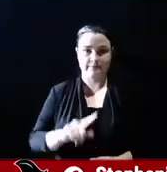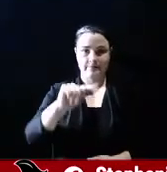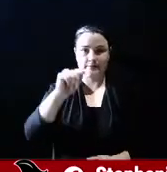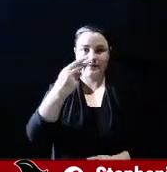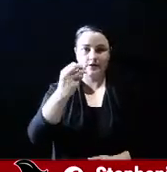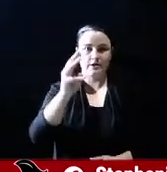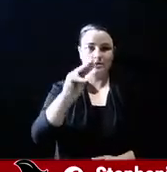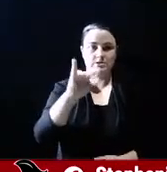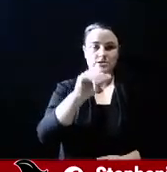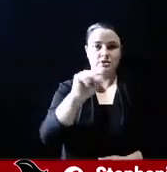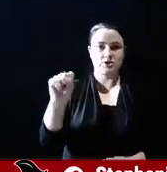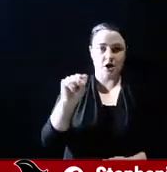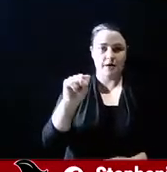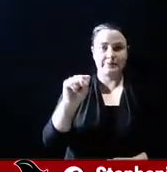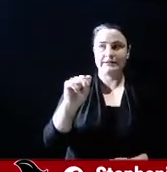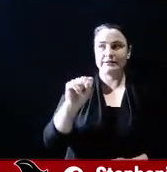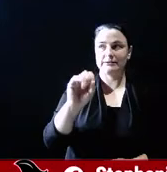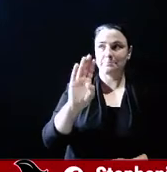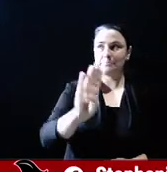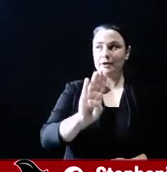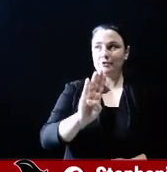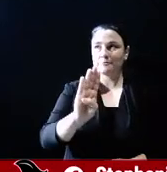Thomas Jean Baker III.